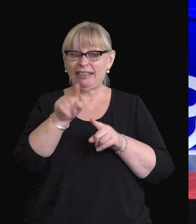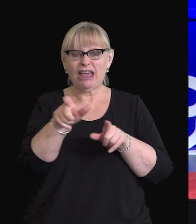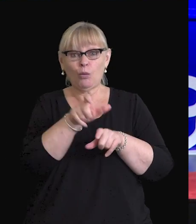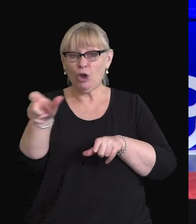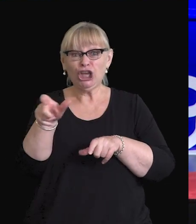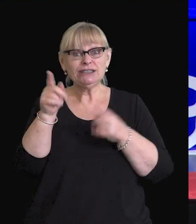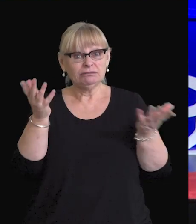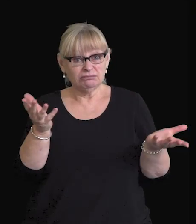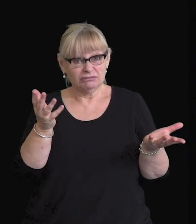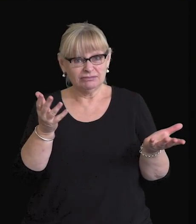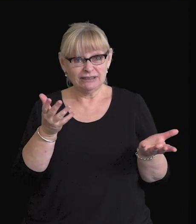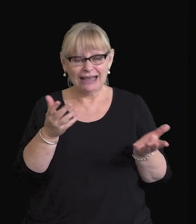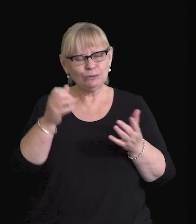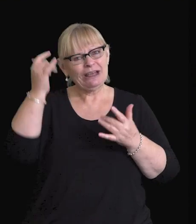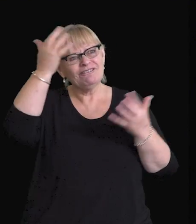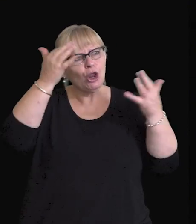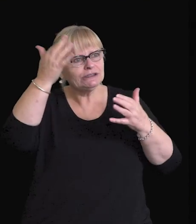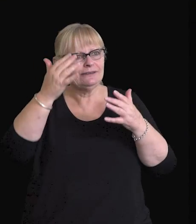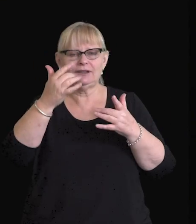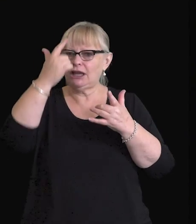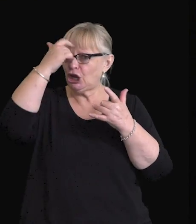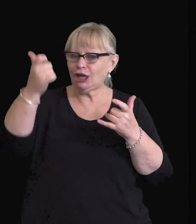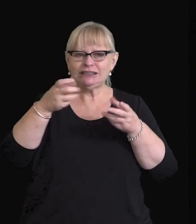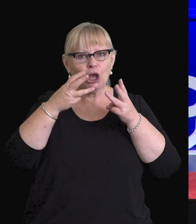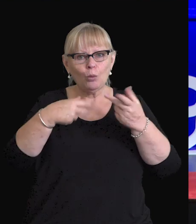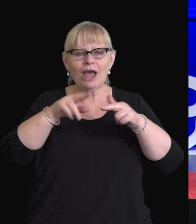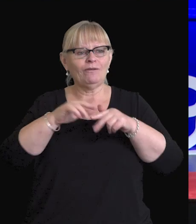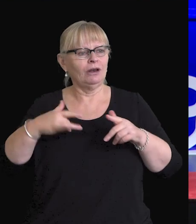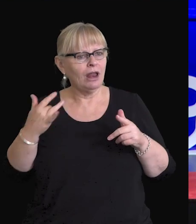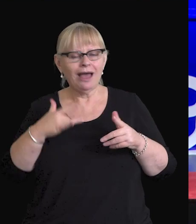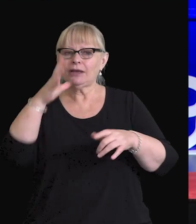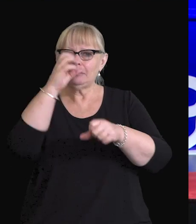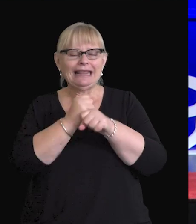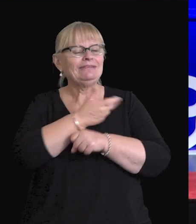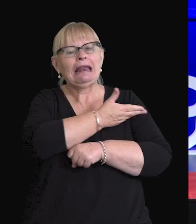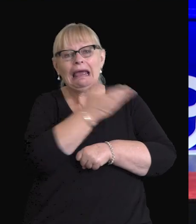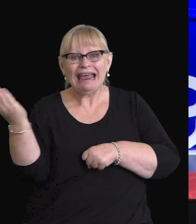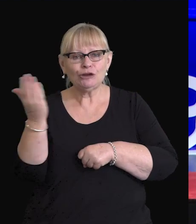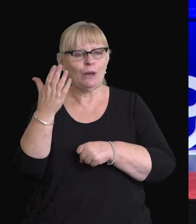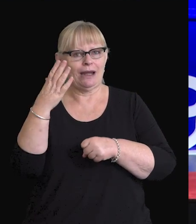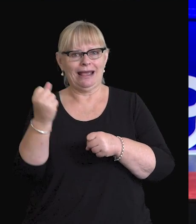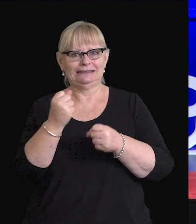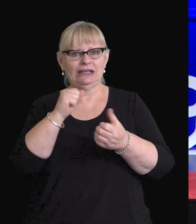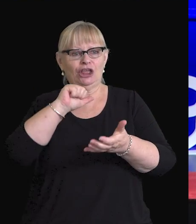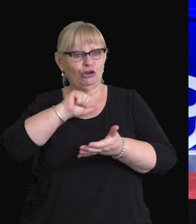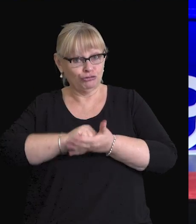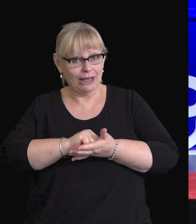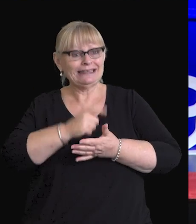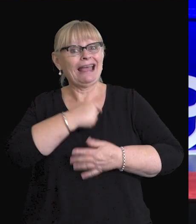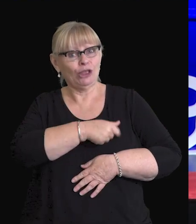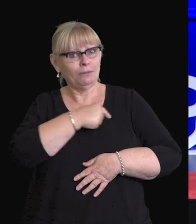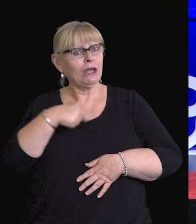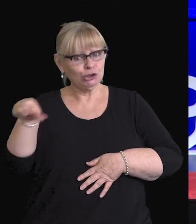word. More than that, a philosophy, an ideal, a way of life, a belief that every citizen has both the right and